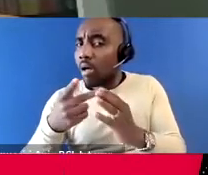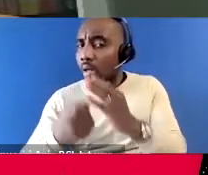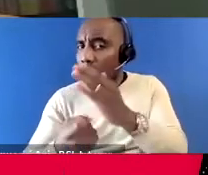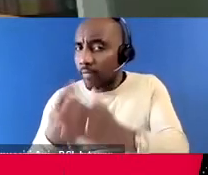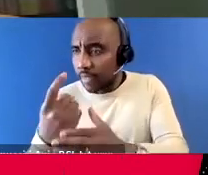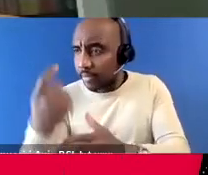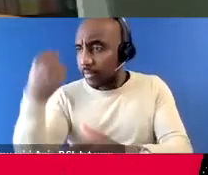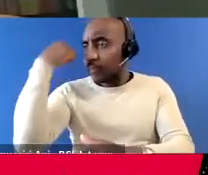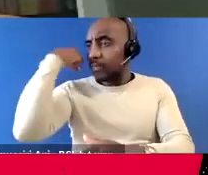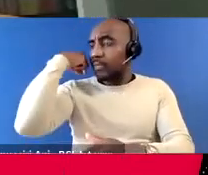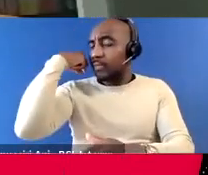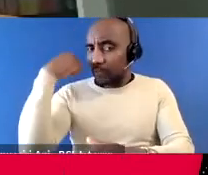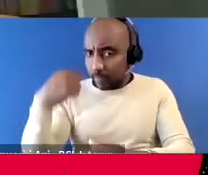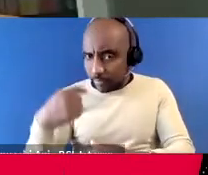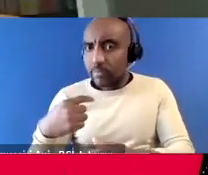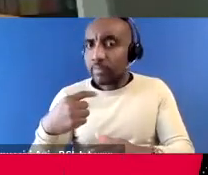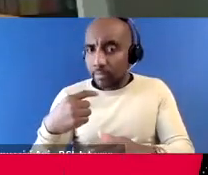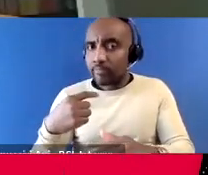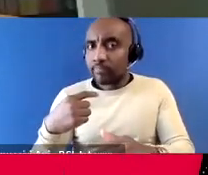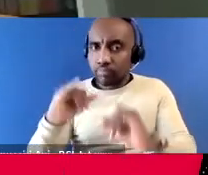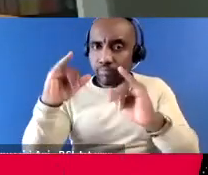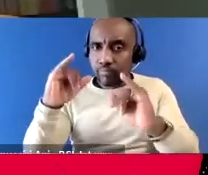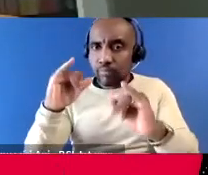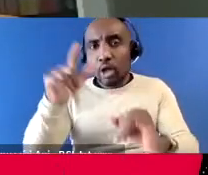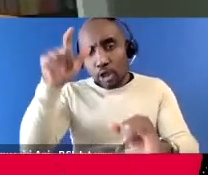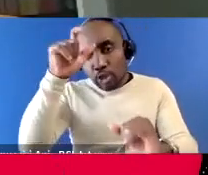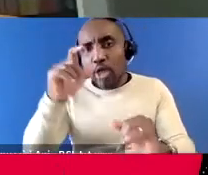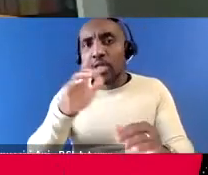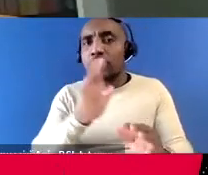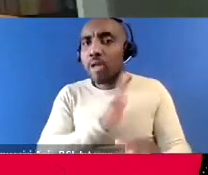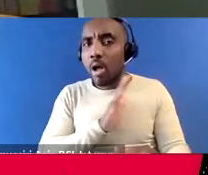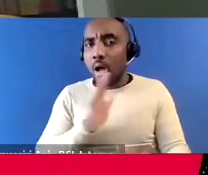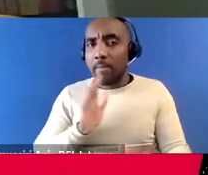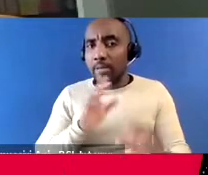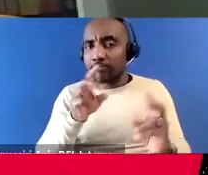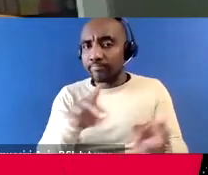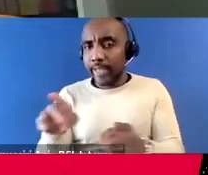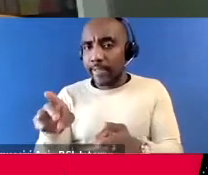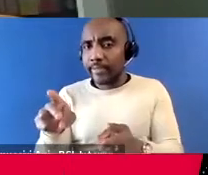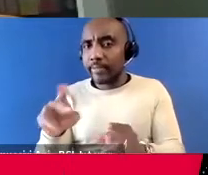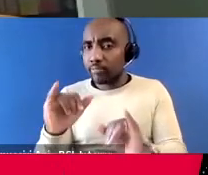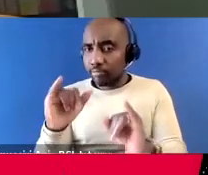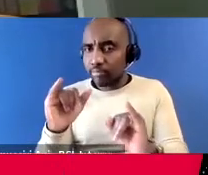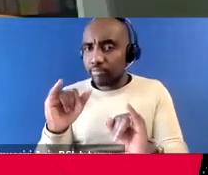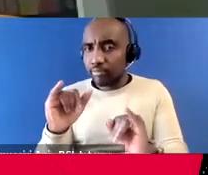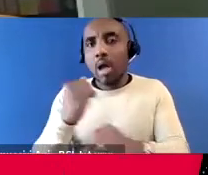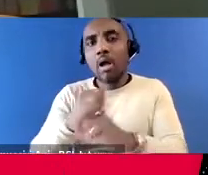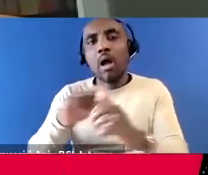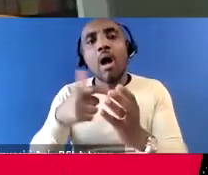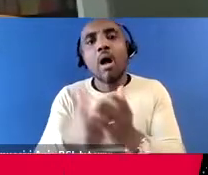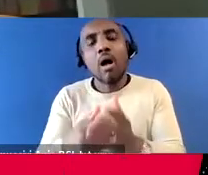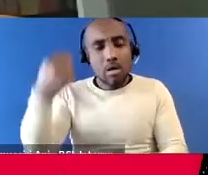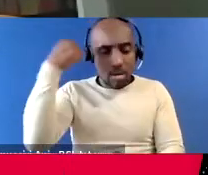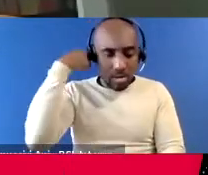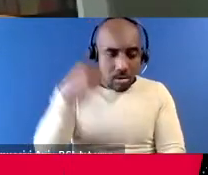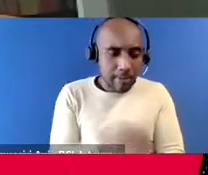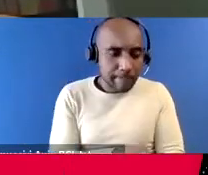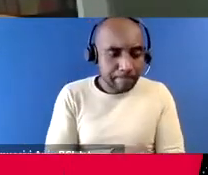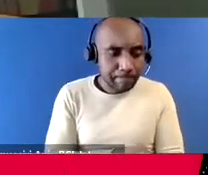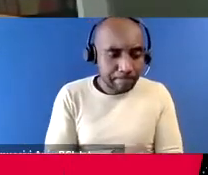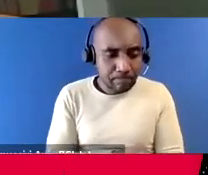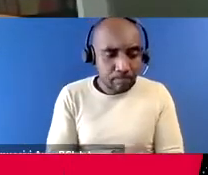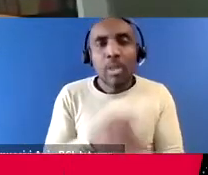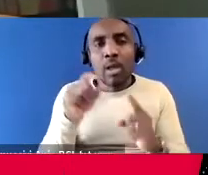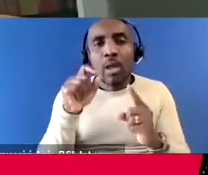of an operation which resulted in the deaths of Turkish soldiers who until then, actually the